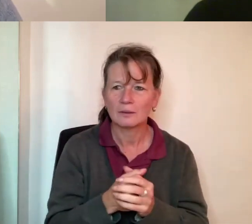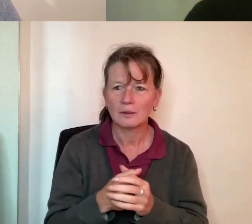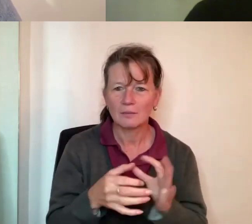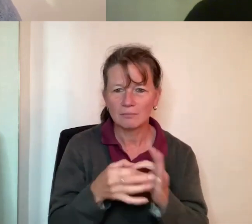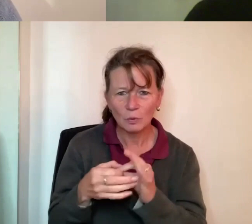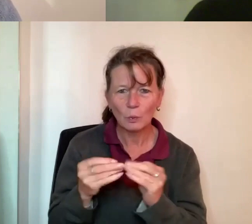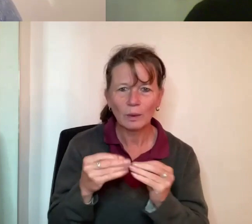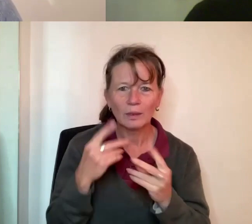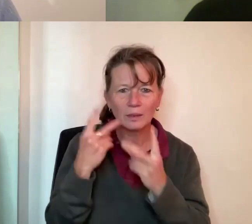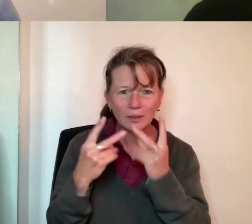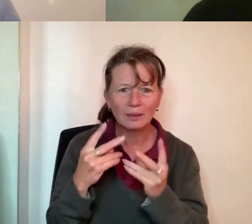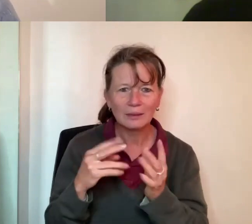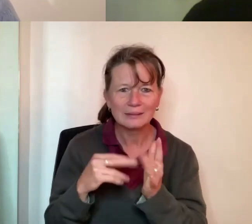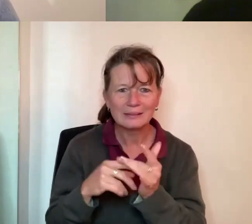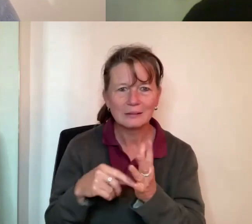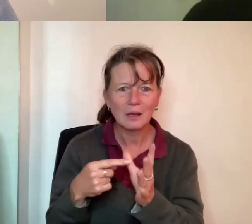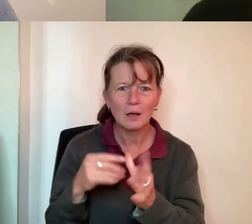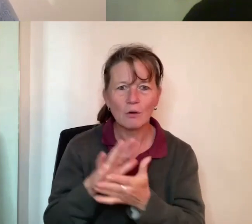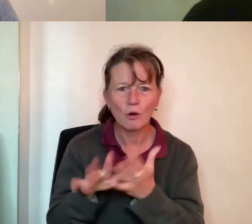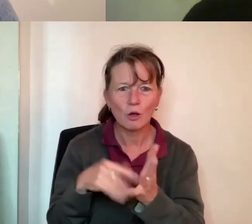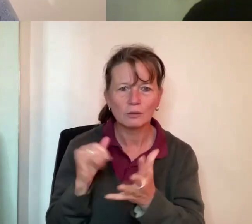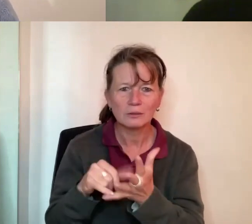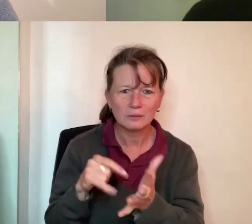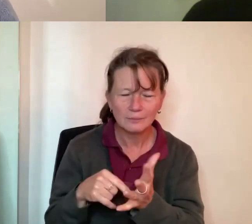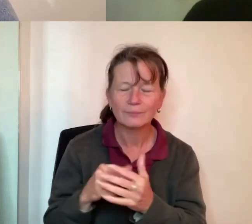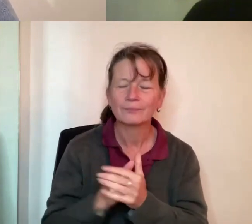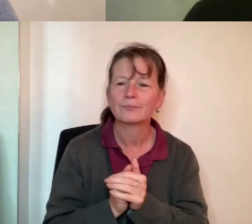Linda Hurst. And